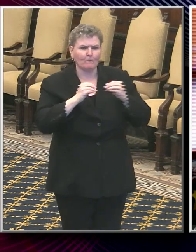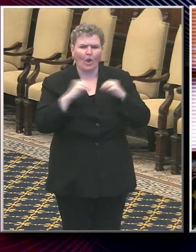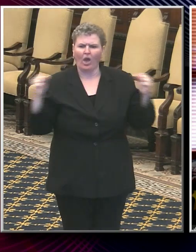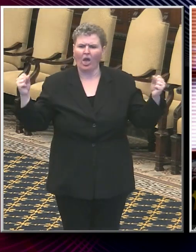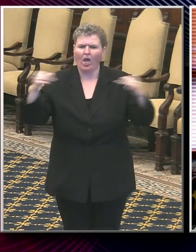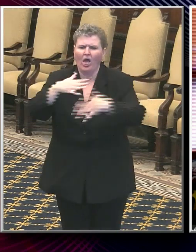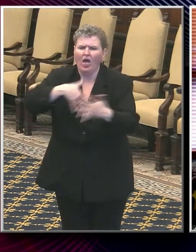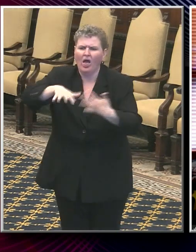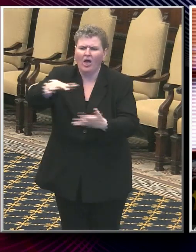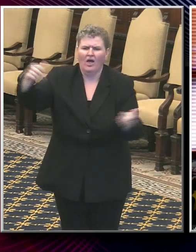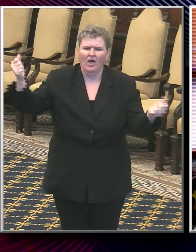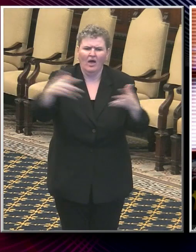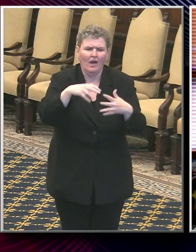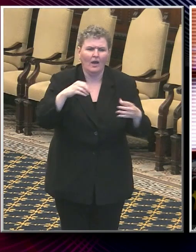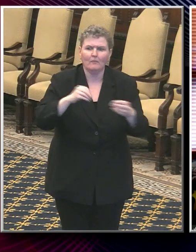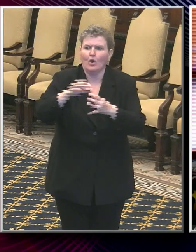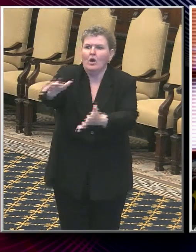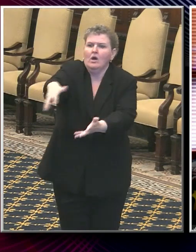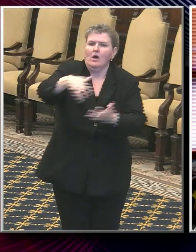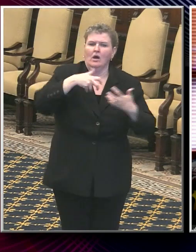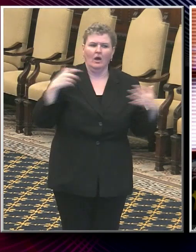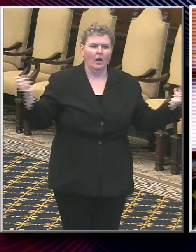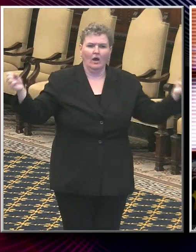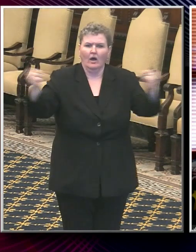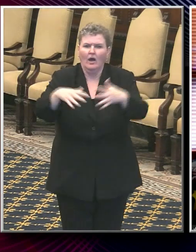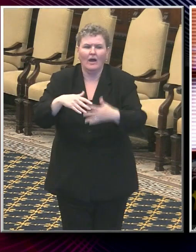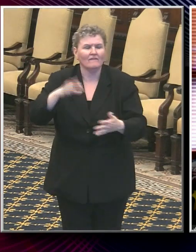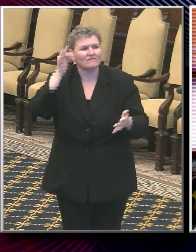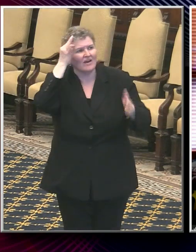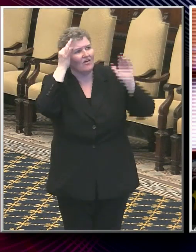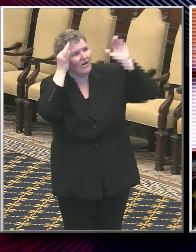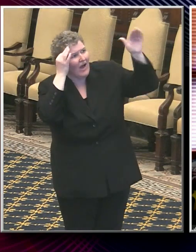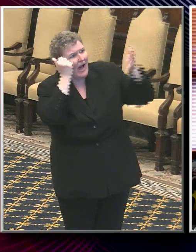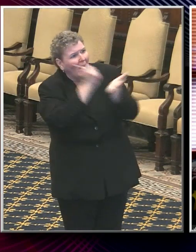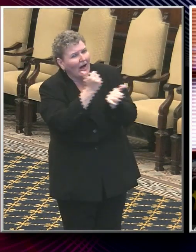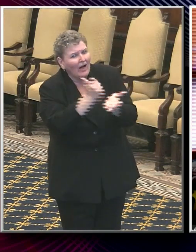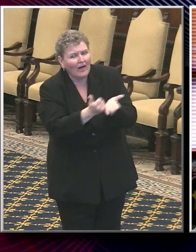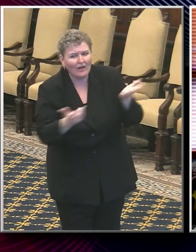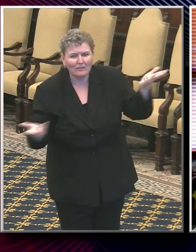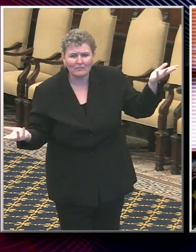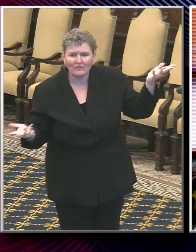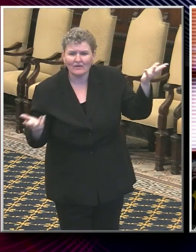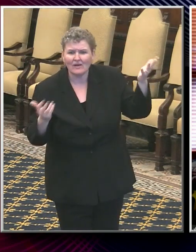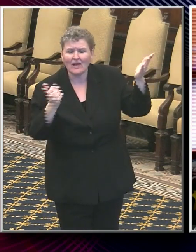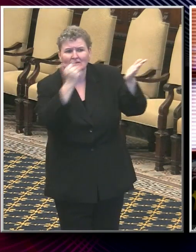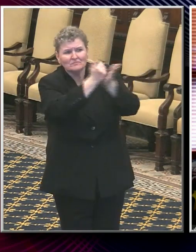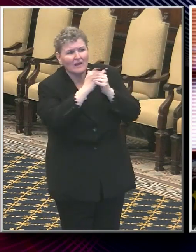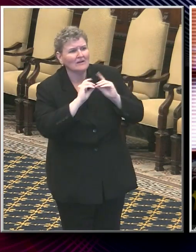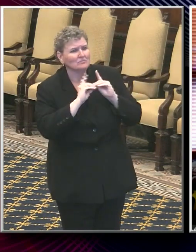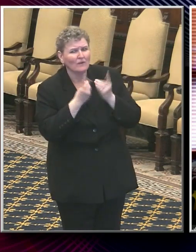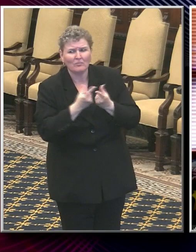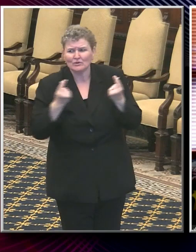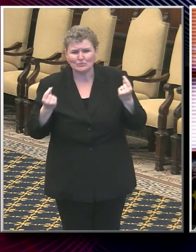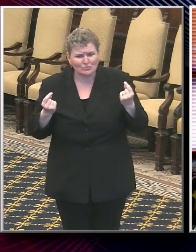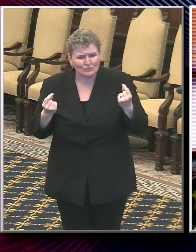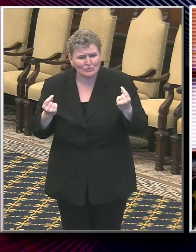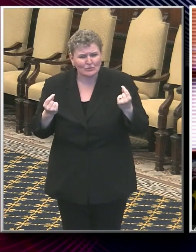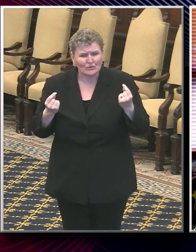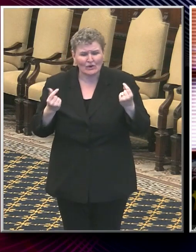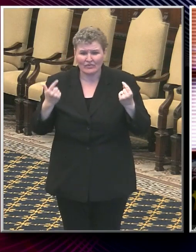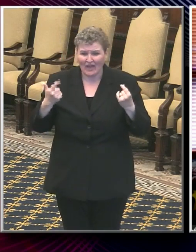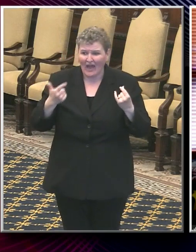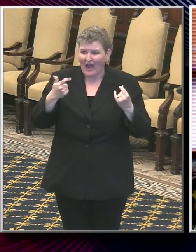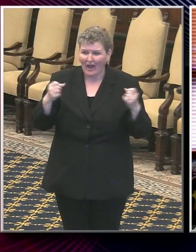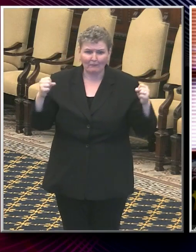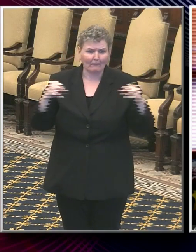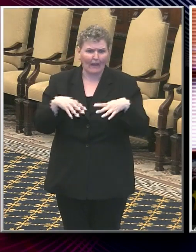government. The U.S. Justice Department could be helpful in trying to reduce the number of guns that flow into cities around